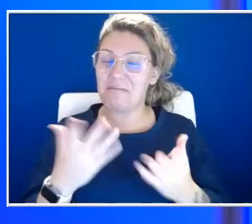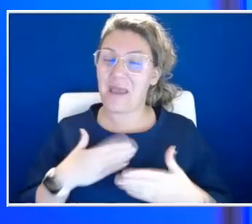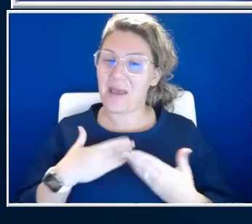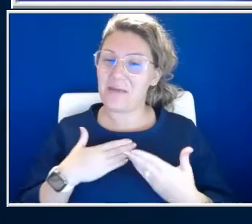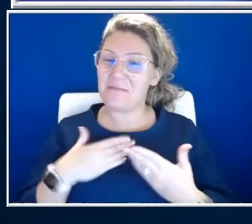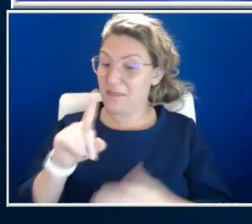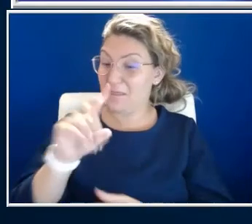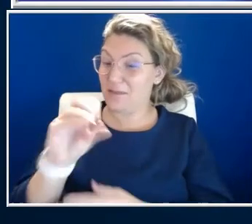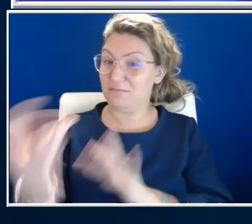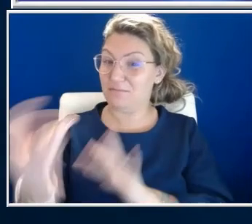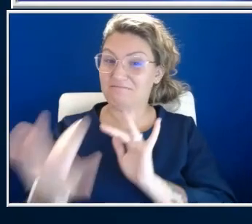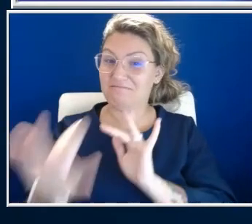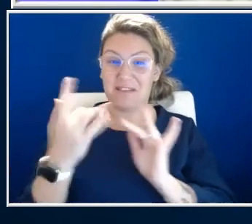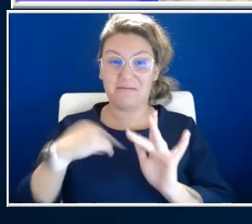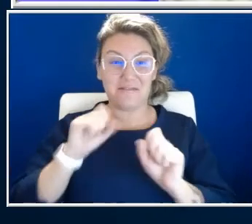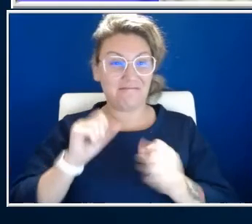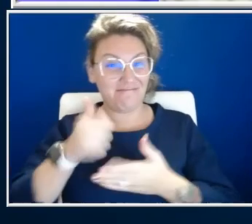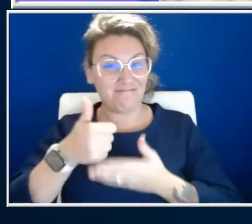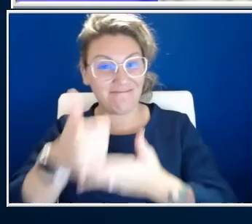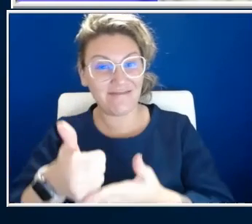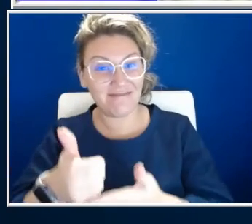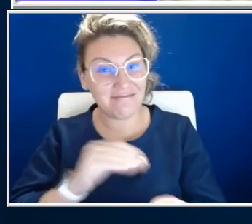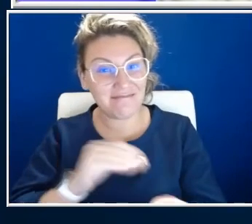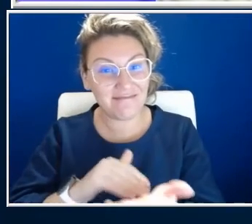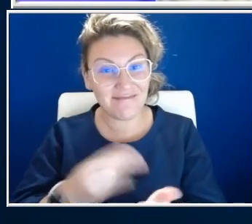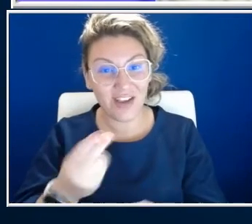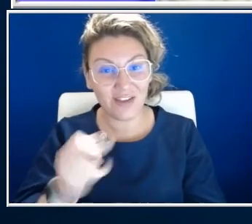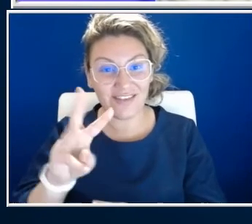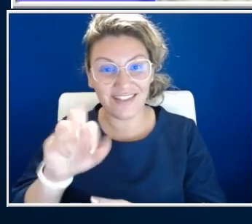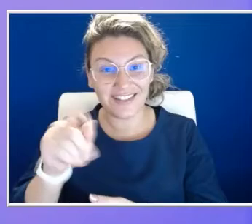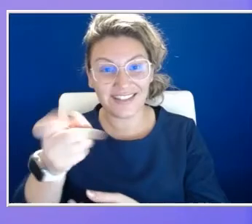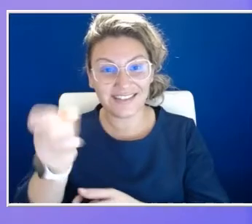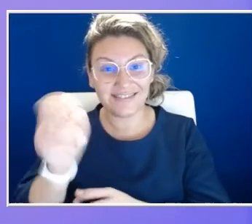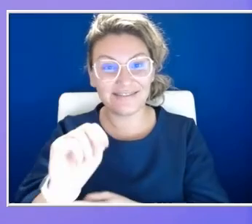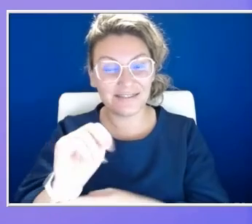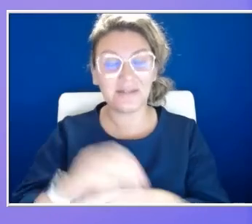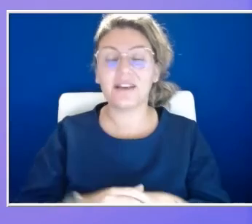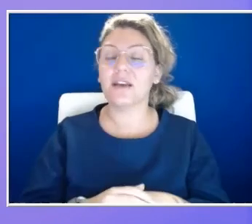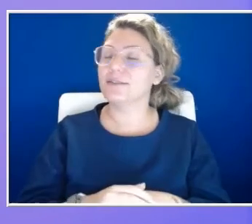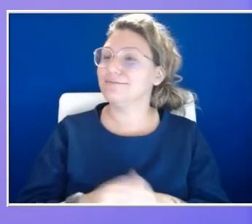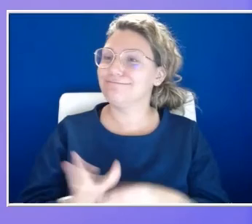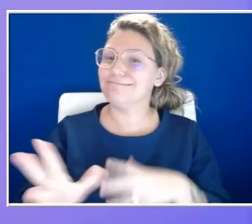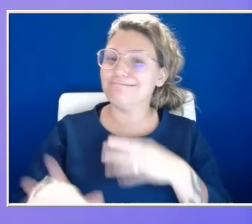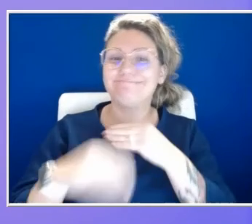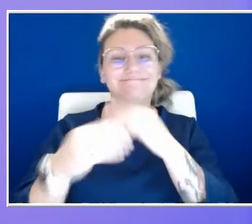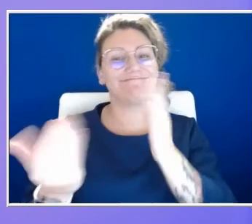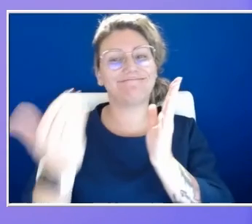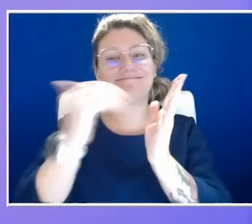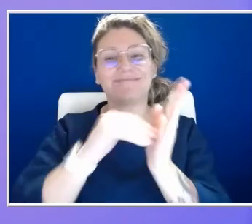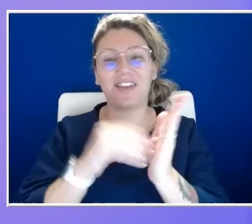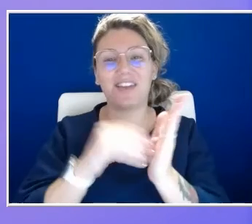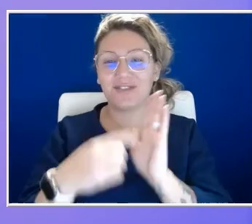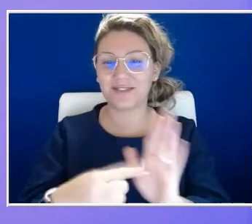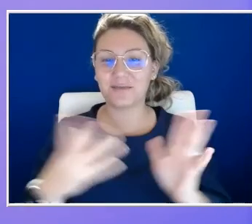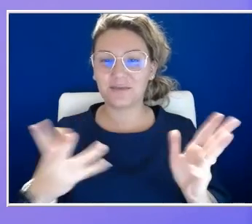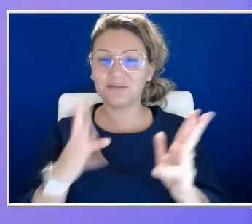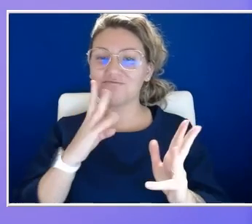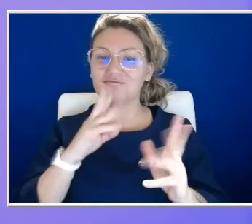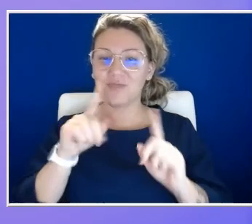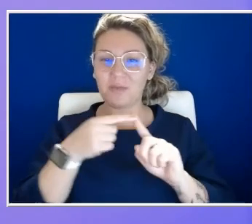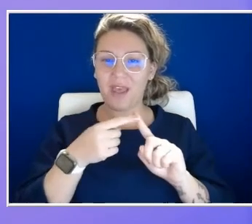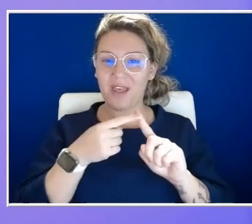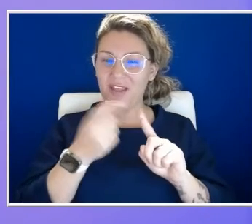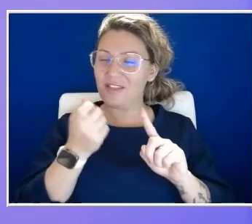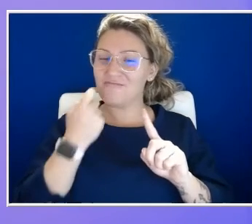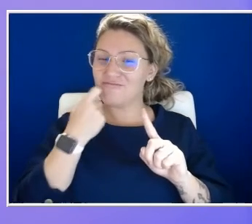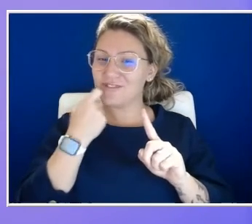help. Dr. Hawkinson, final thoughts. Yeah, just another example of what we've been talking about throughout these last couple weeks when we